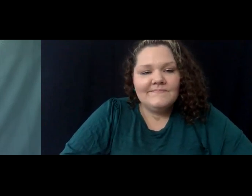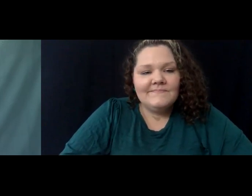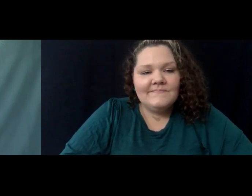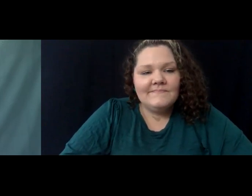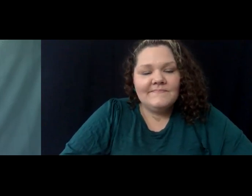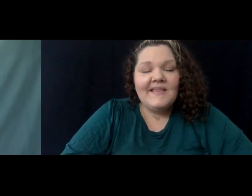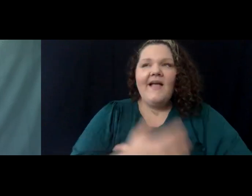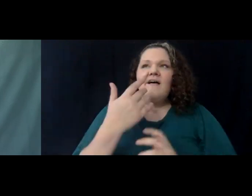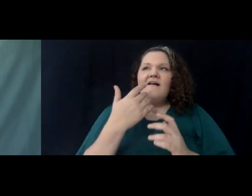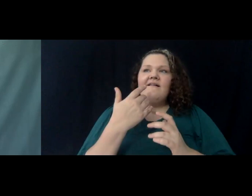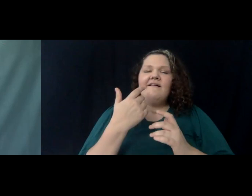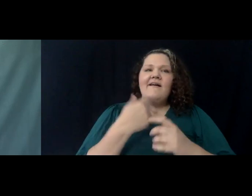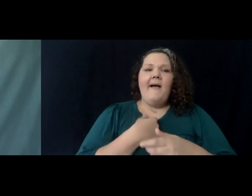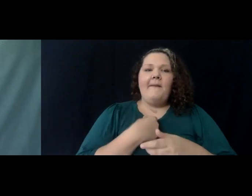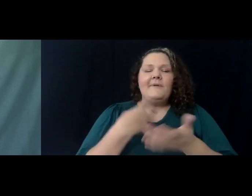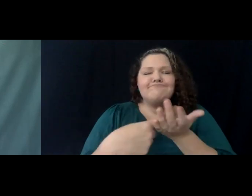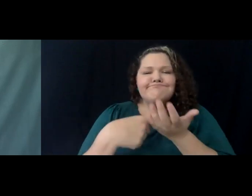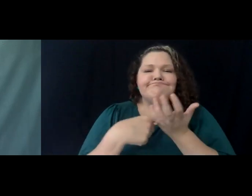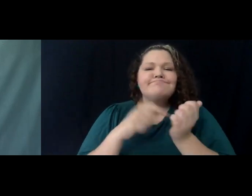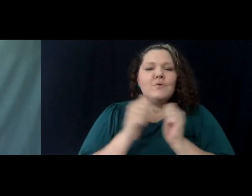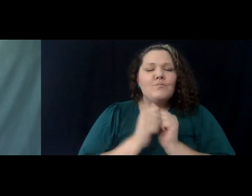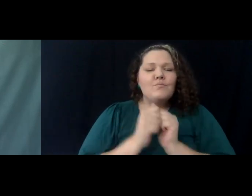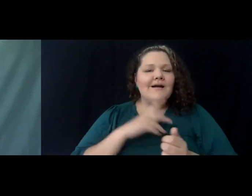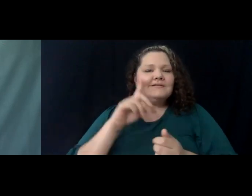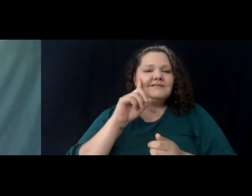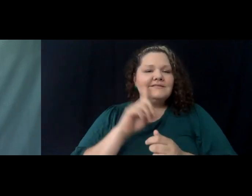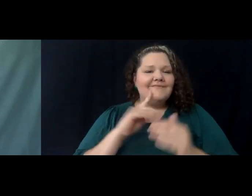Lab, definitely worth checking them out as well.